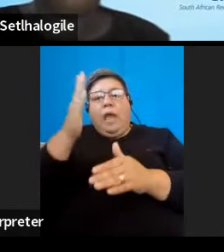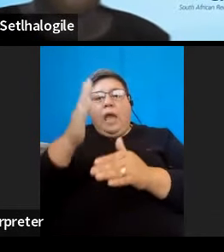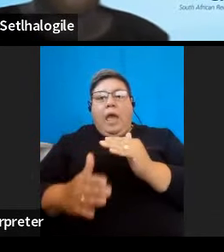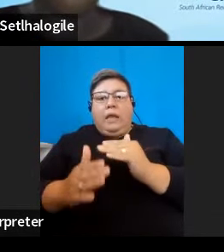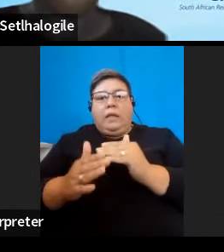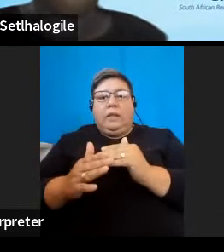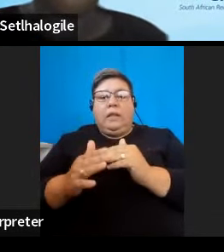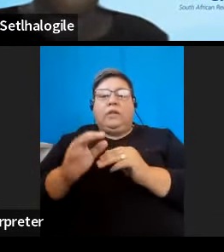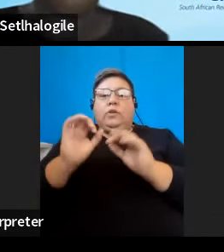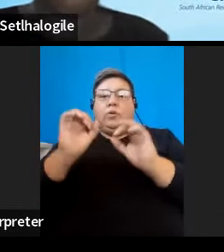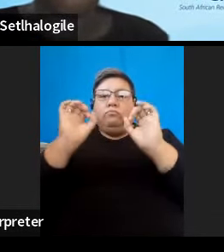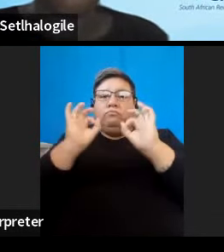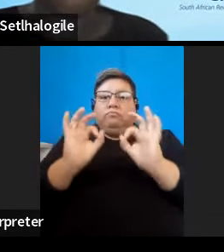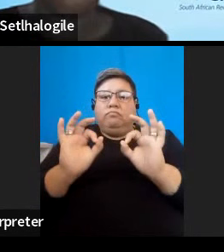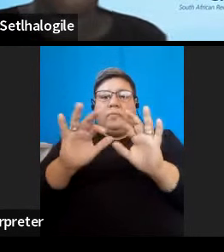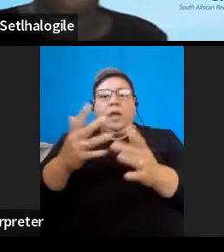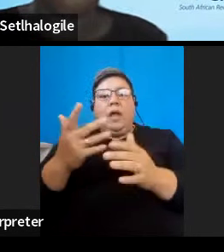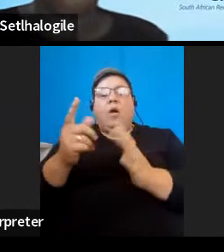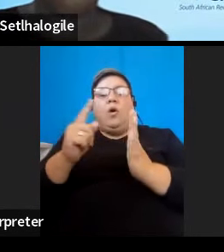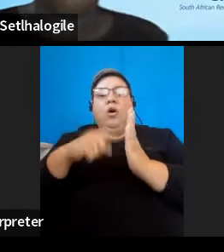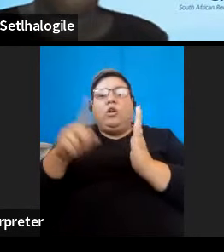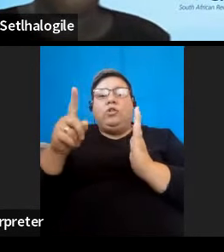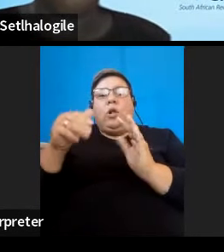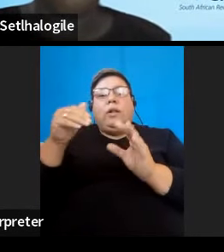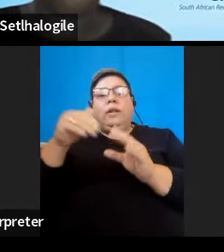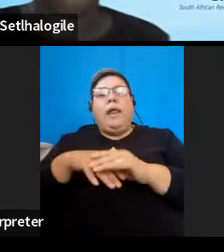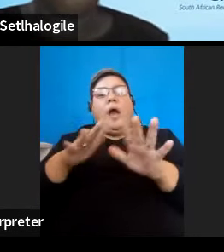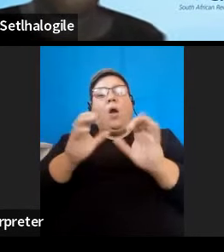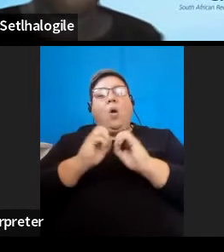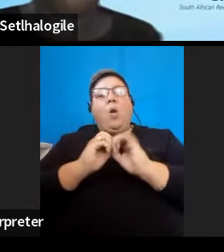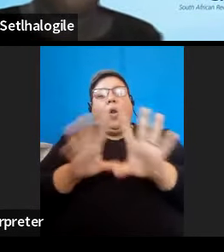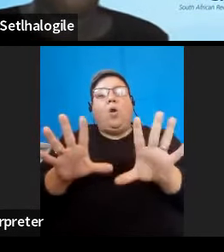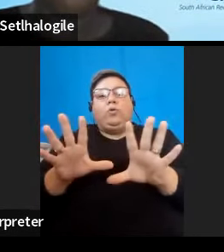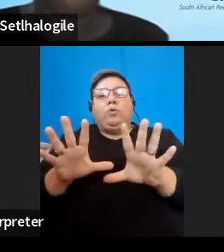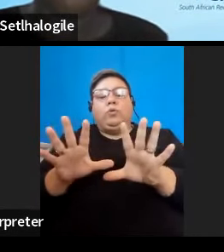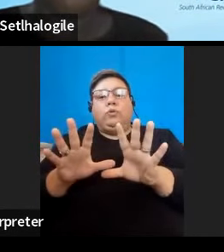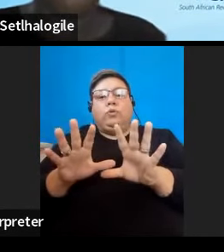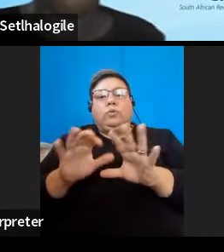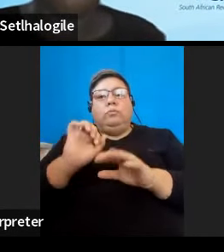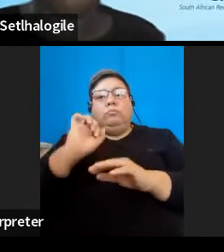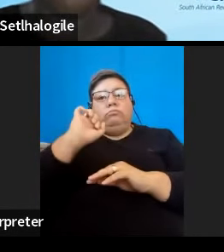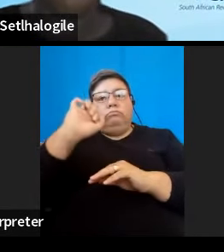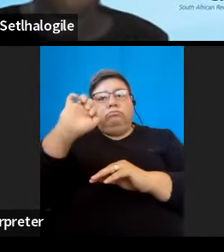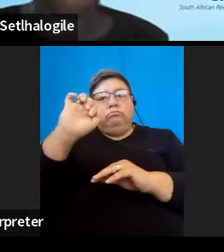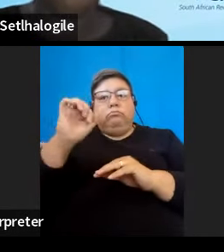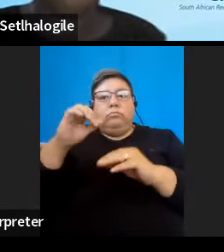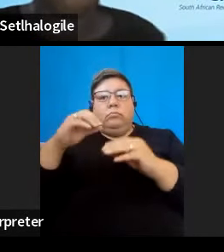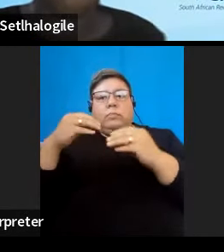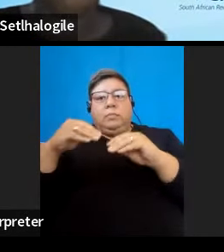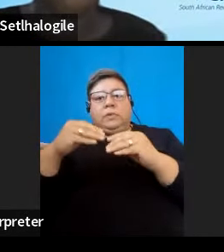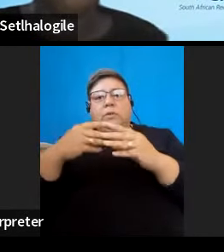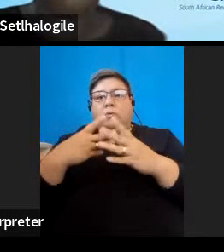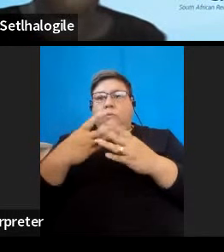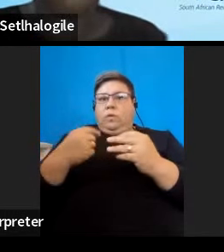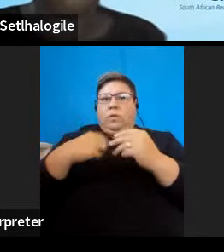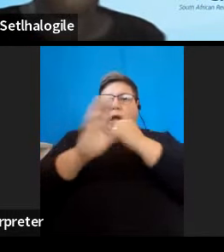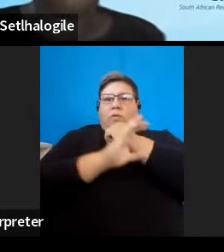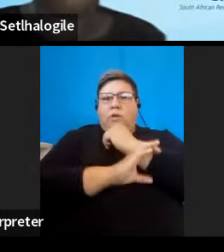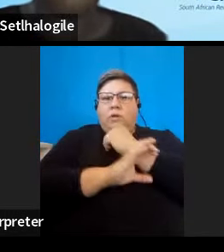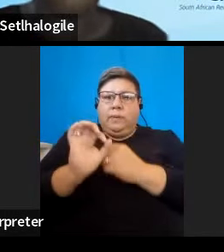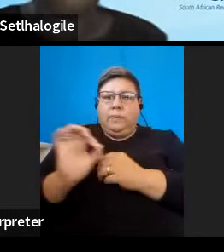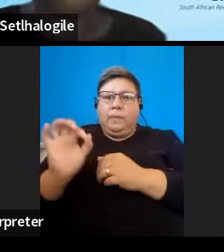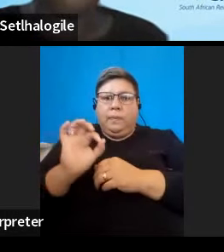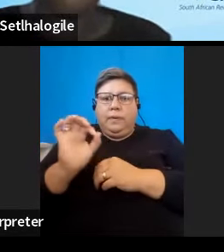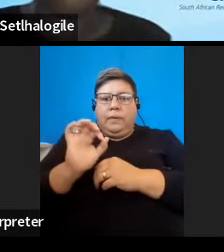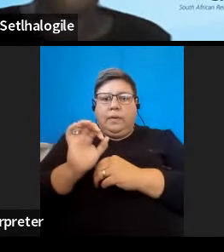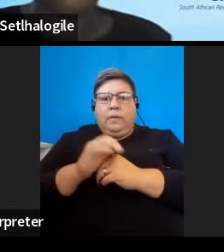surety results in a loss of the reduction previously granted for being accredited. These costs are